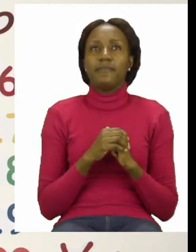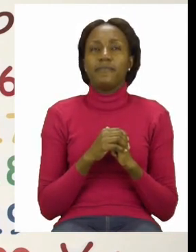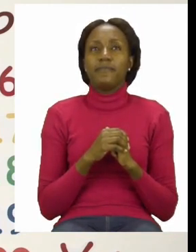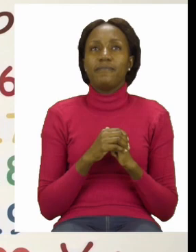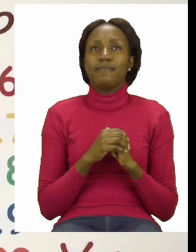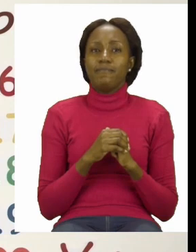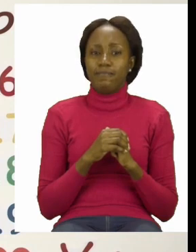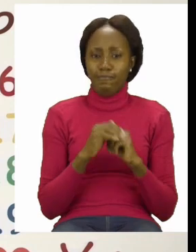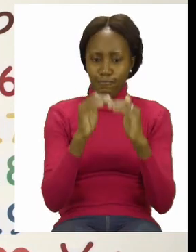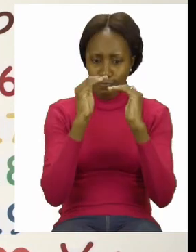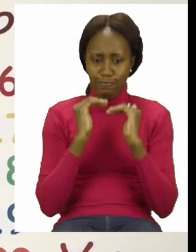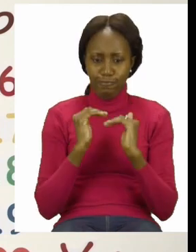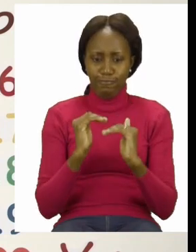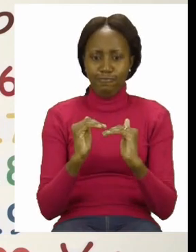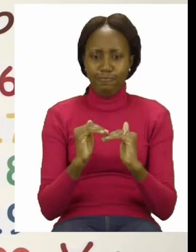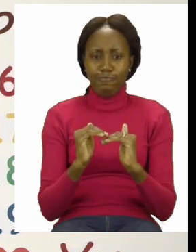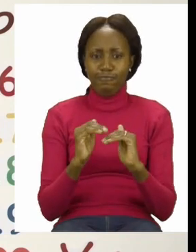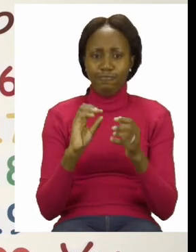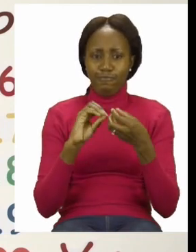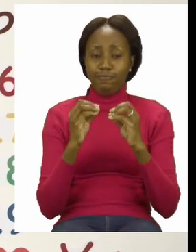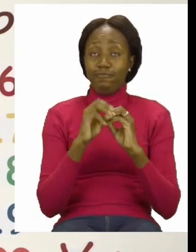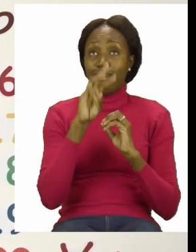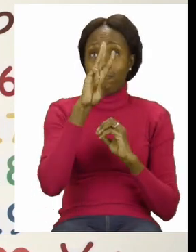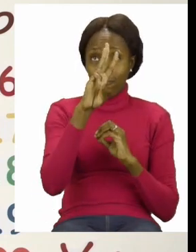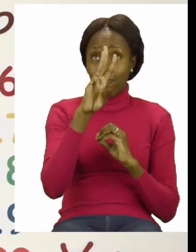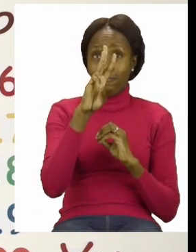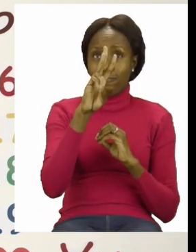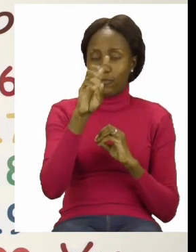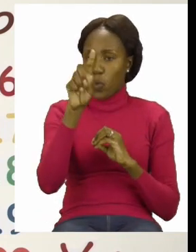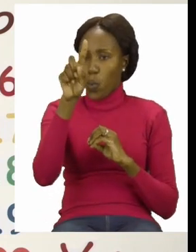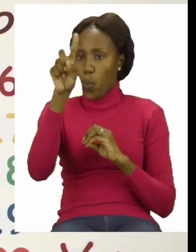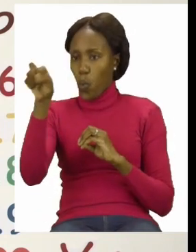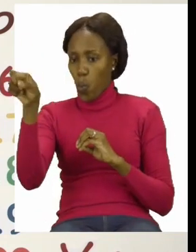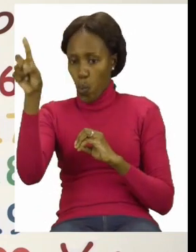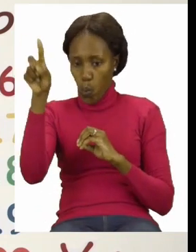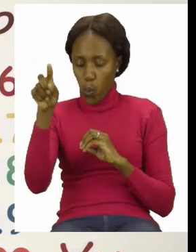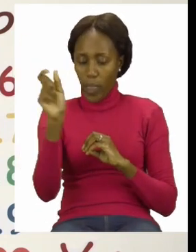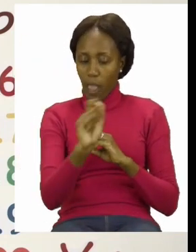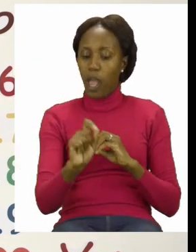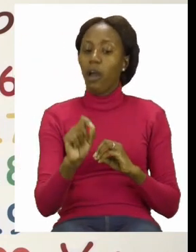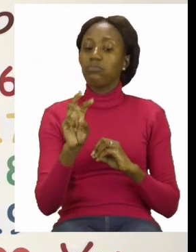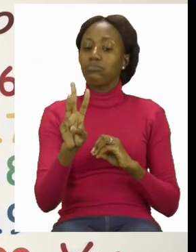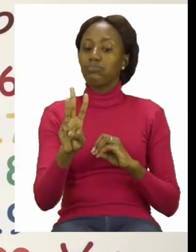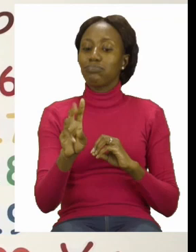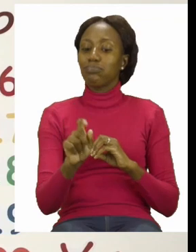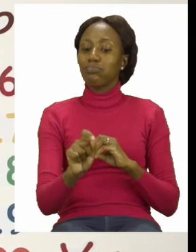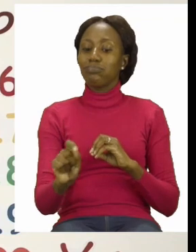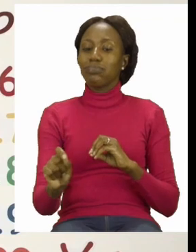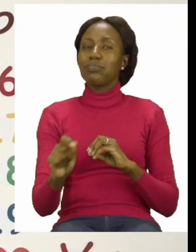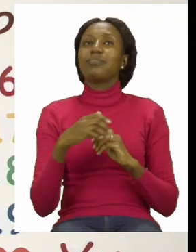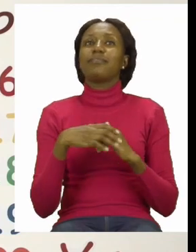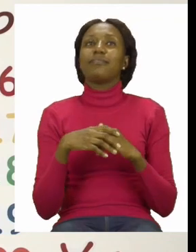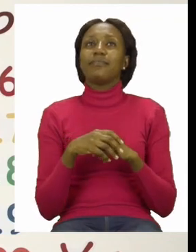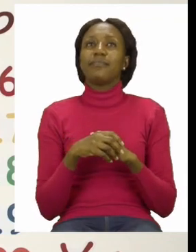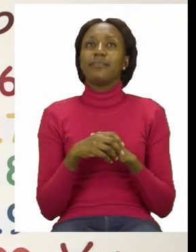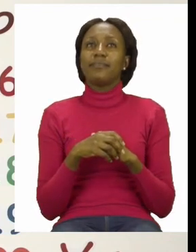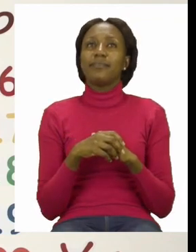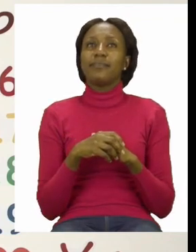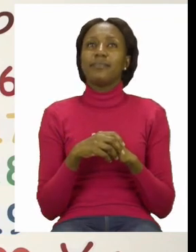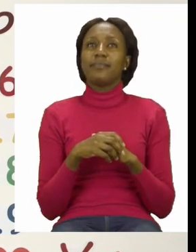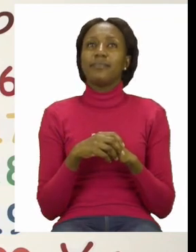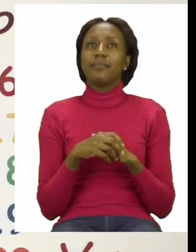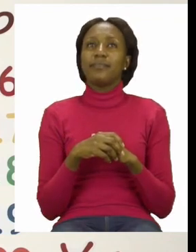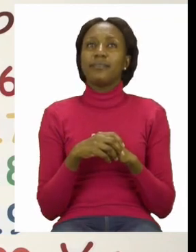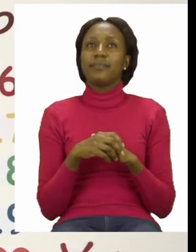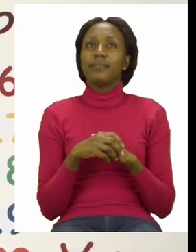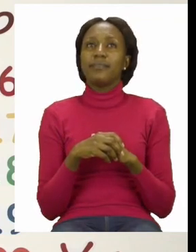next number we're looking for is 3. So we're going to cross out the number 3 and then write the number